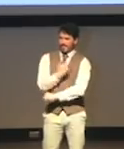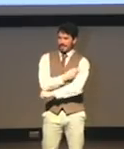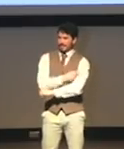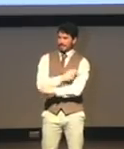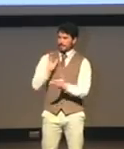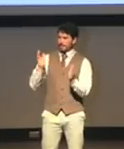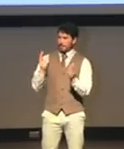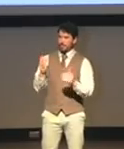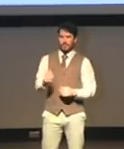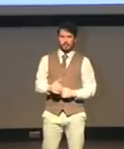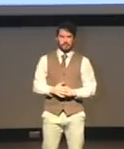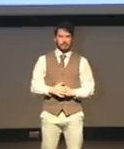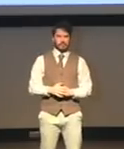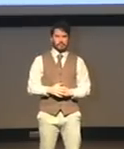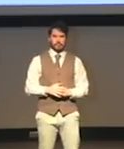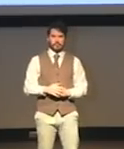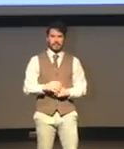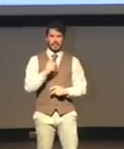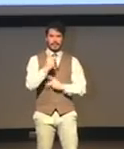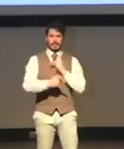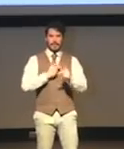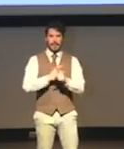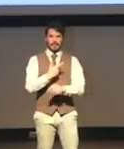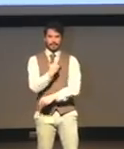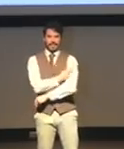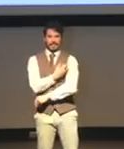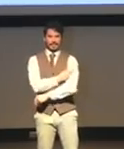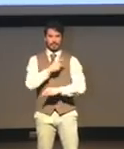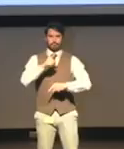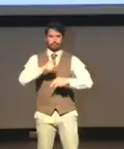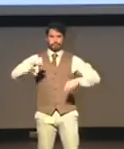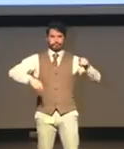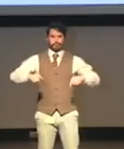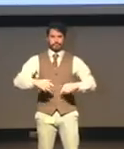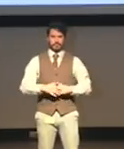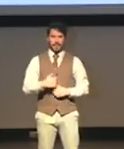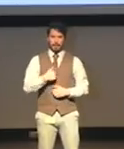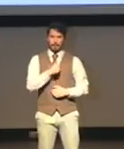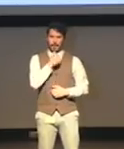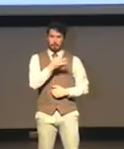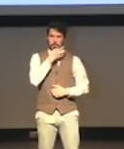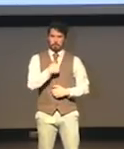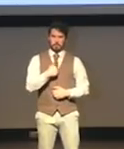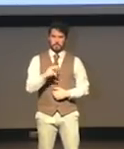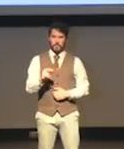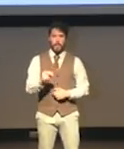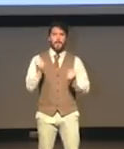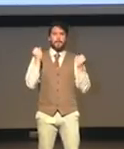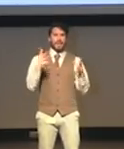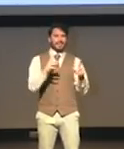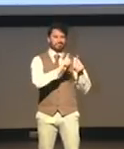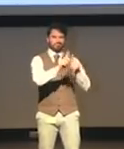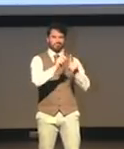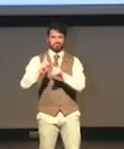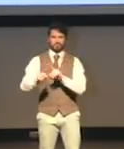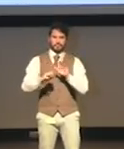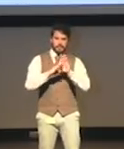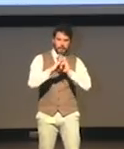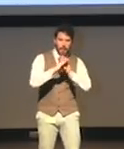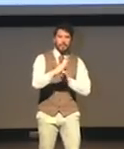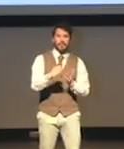right person to comment upon the types of vaccines, but there are a number of vaccines that are in development, and many of them have different